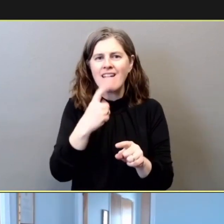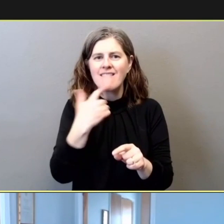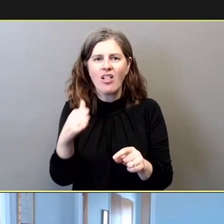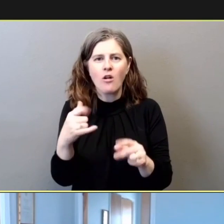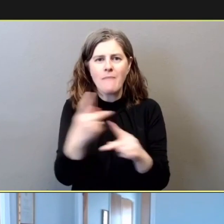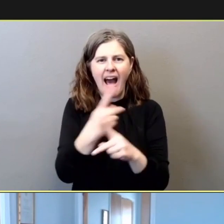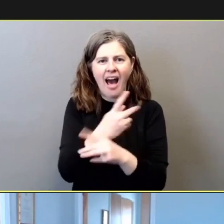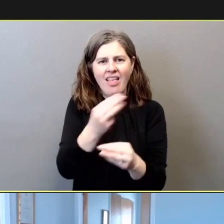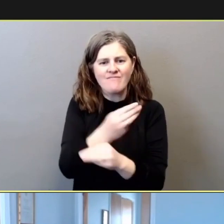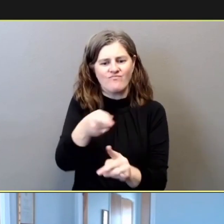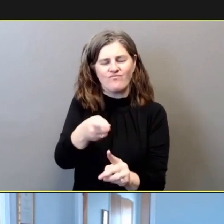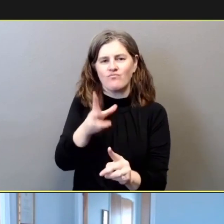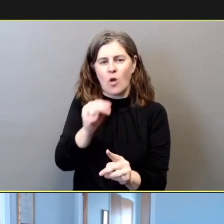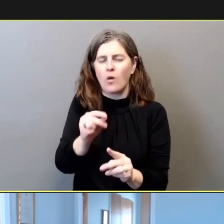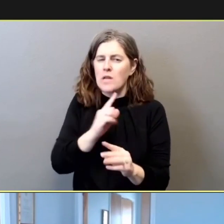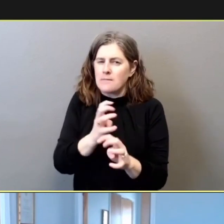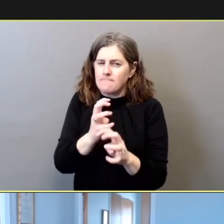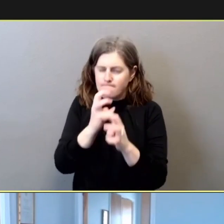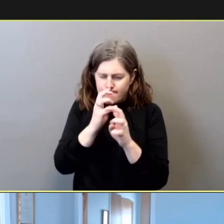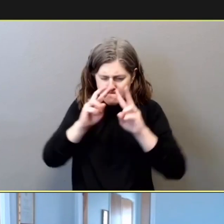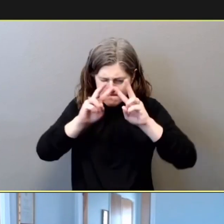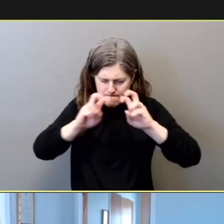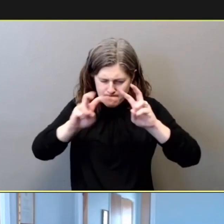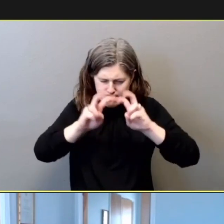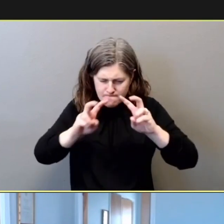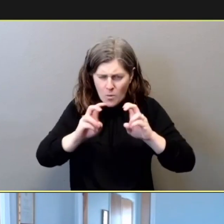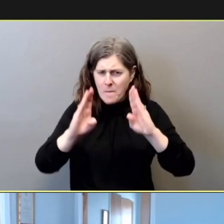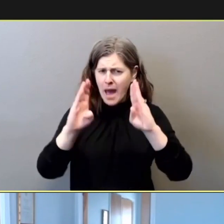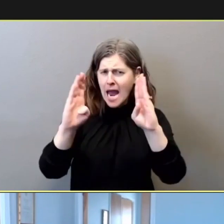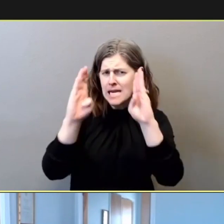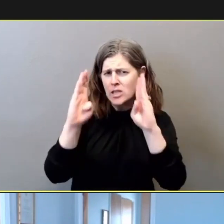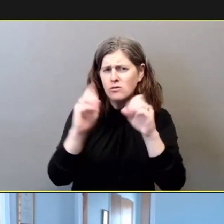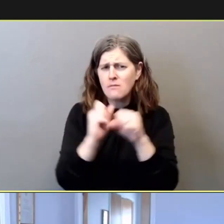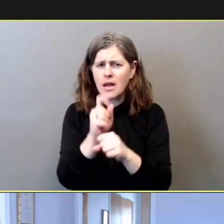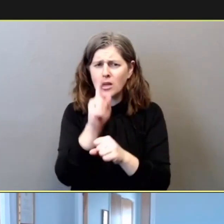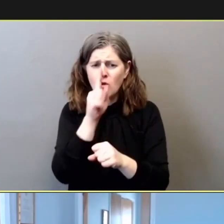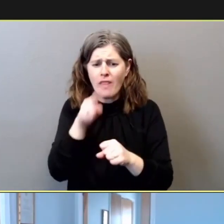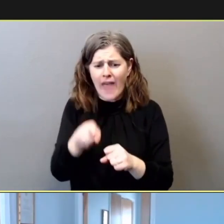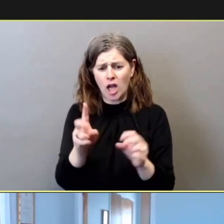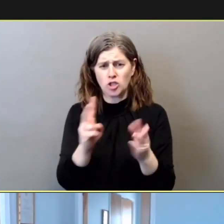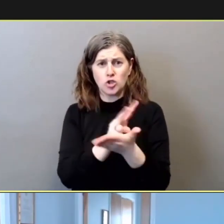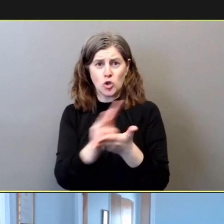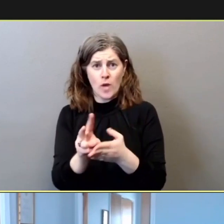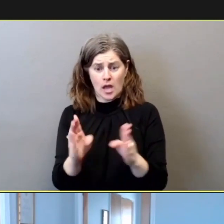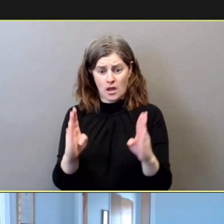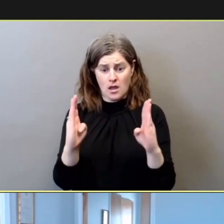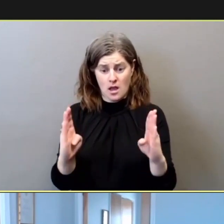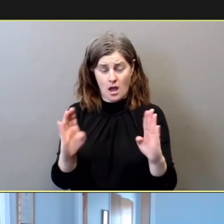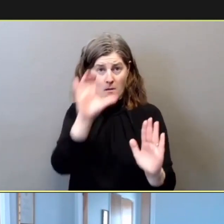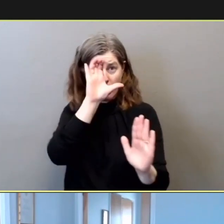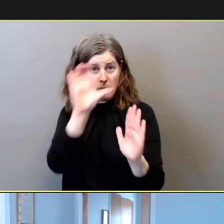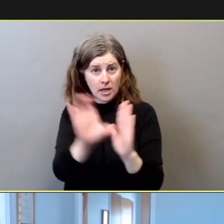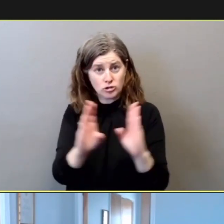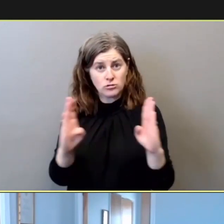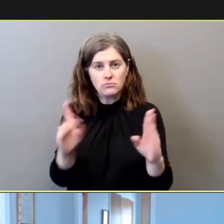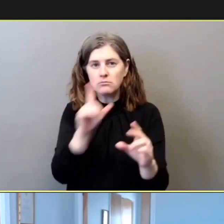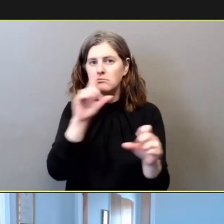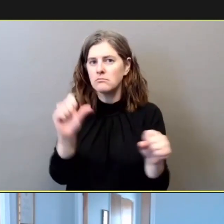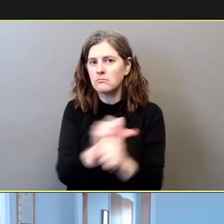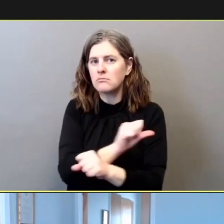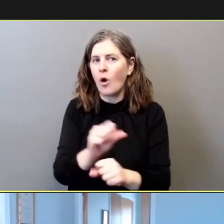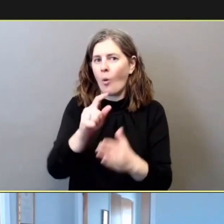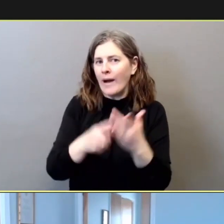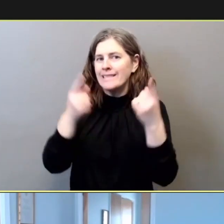extraordinarily meticulous attention to ensuring that that 2-week snapshot that we produce is